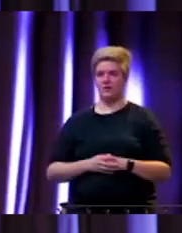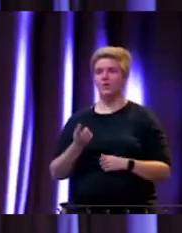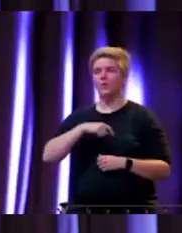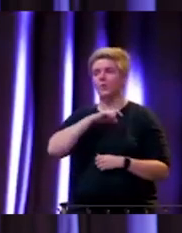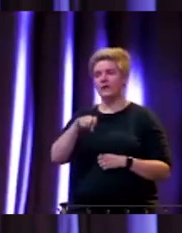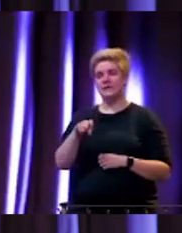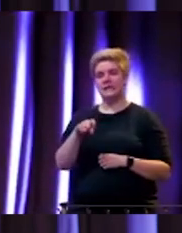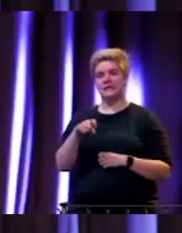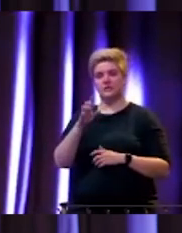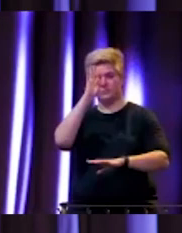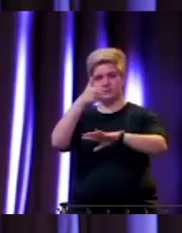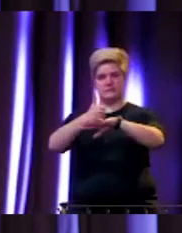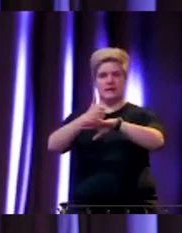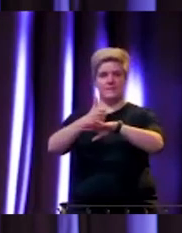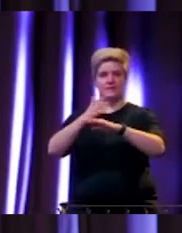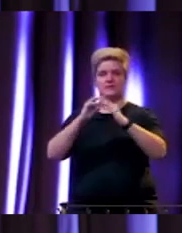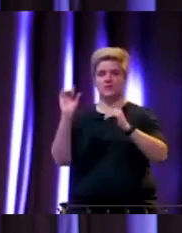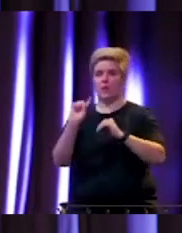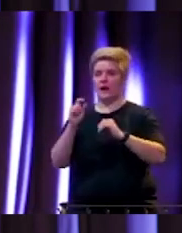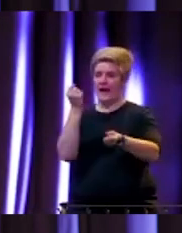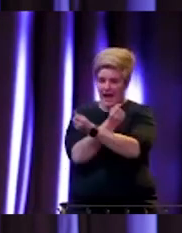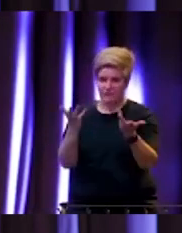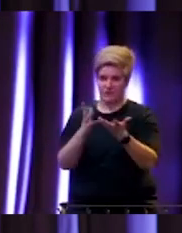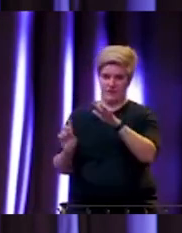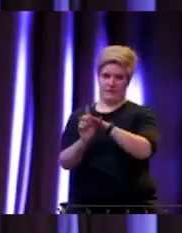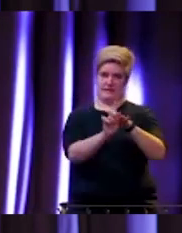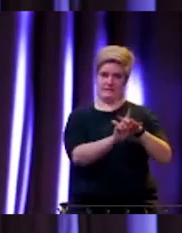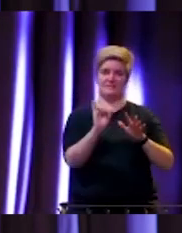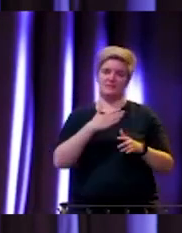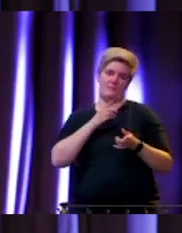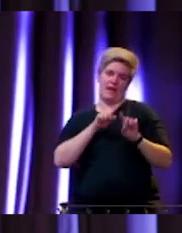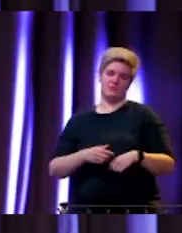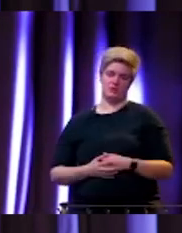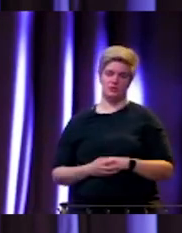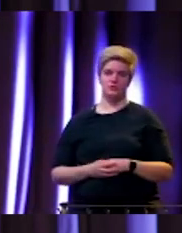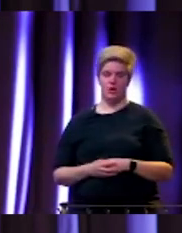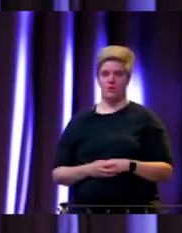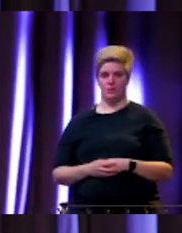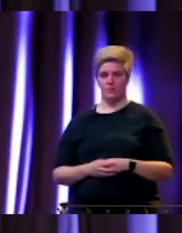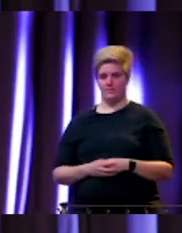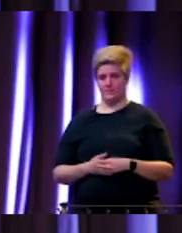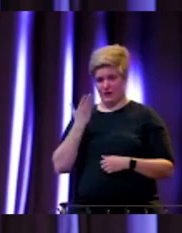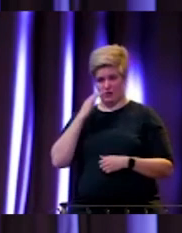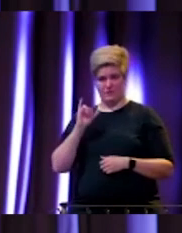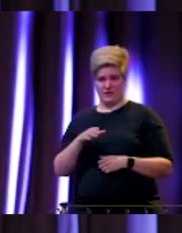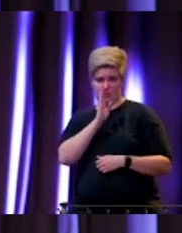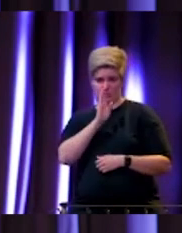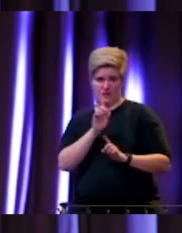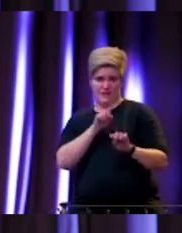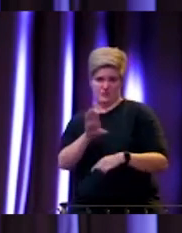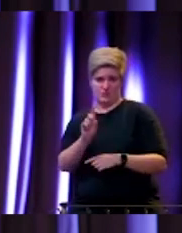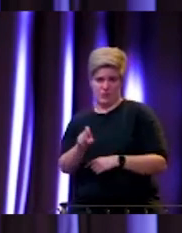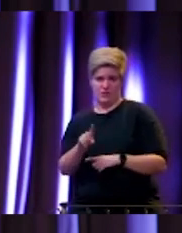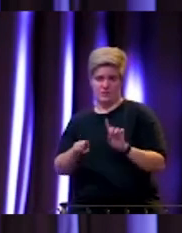system where everything, right, can exist, is my answer. So I don't know if that directly answers your question, but I